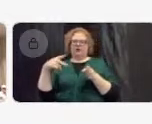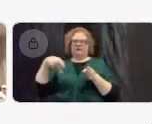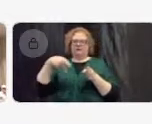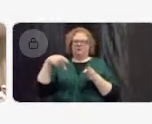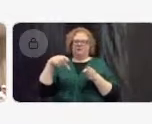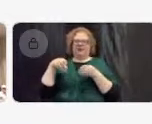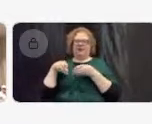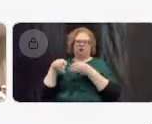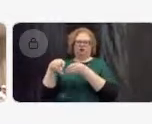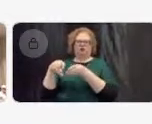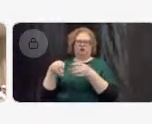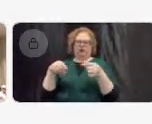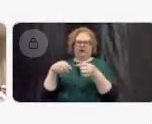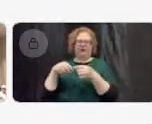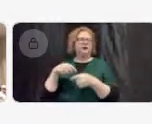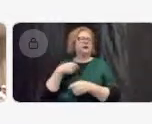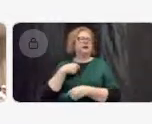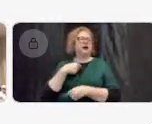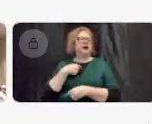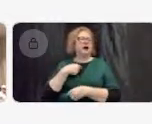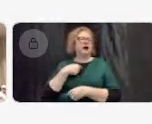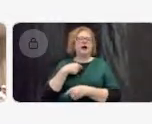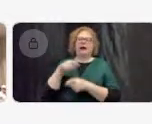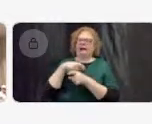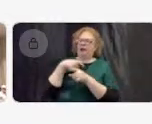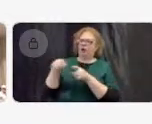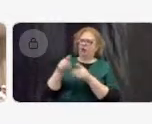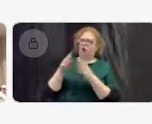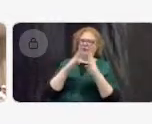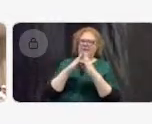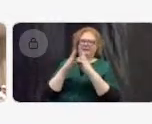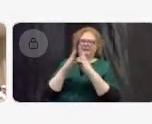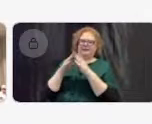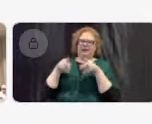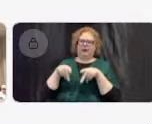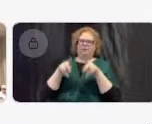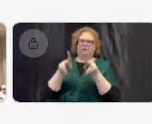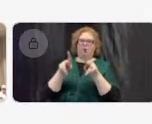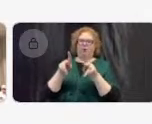the city permit division to see about